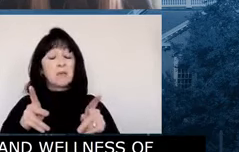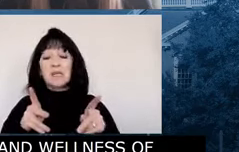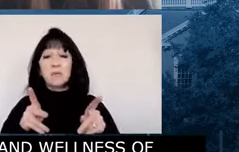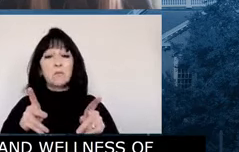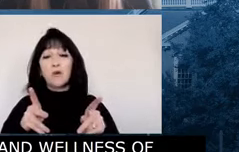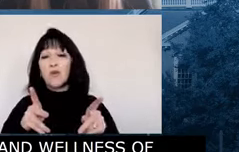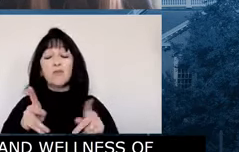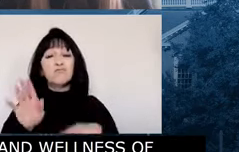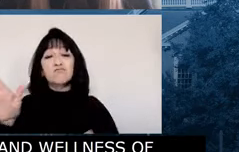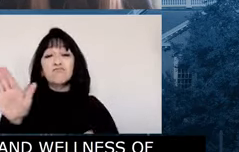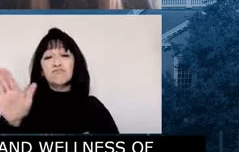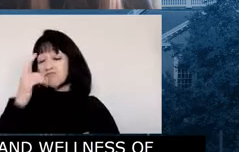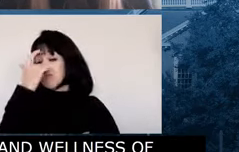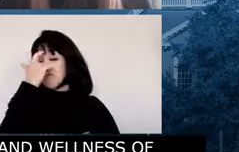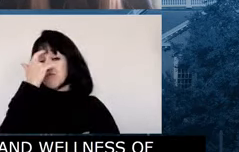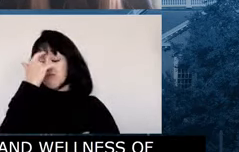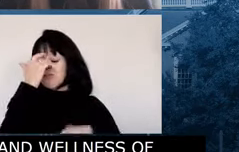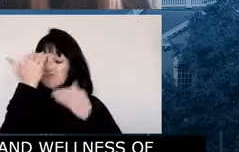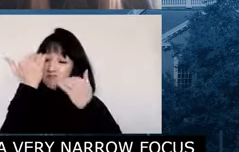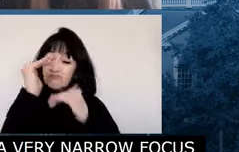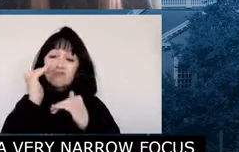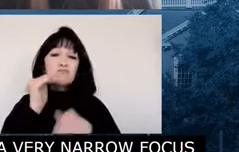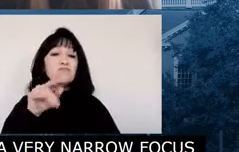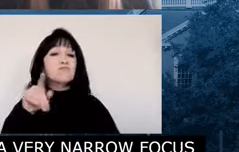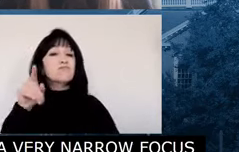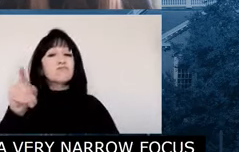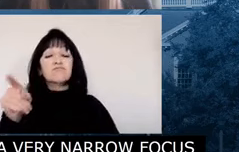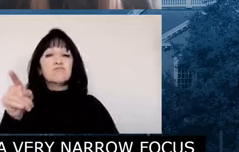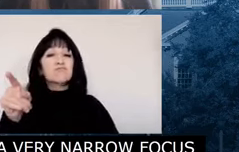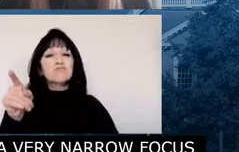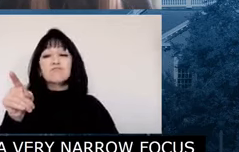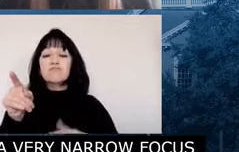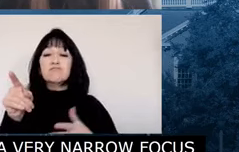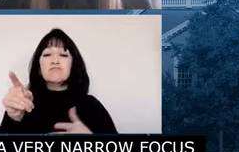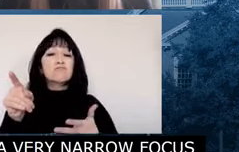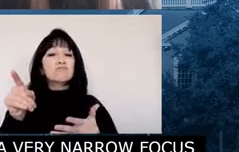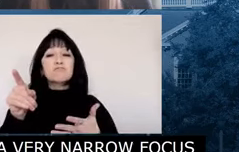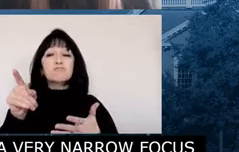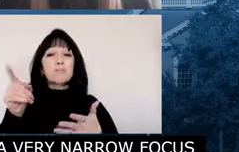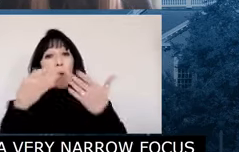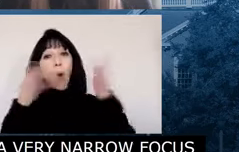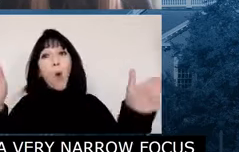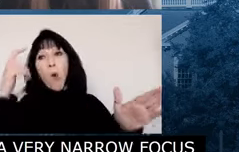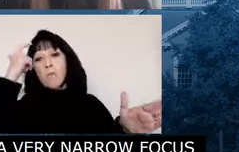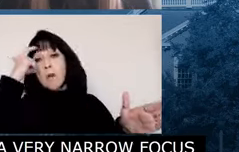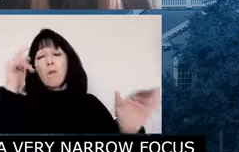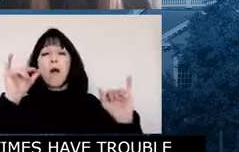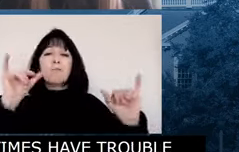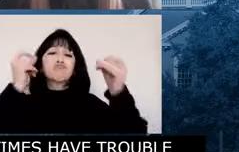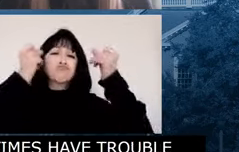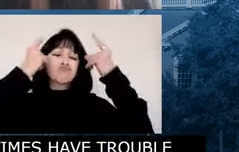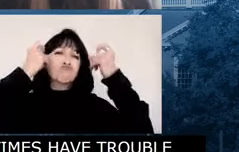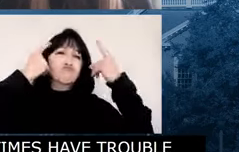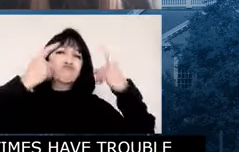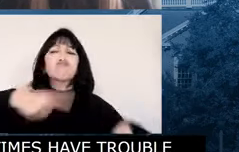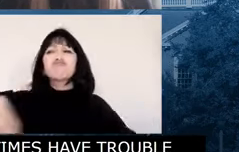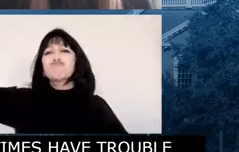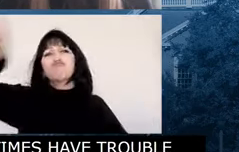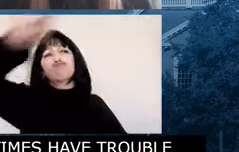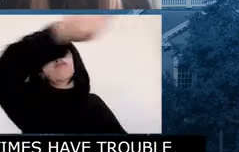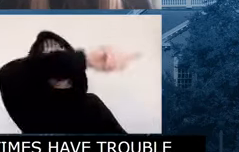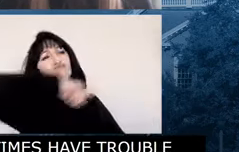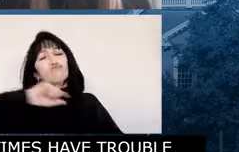that, or sometimes have trouble understanding that, I've got to do this, I've got to wear a mask indoors in order to protect,